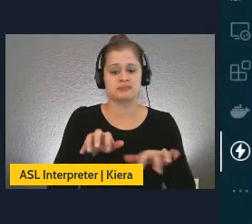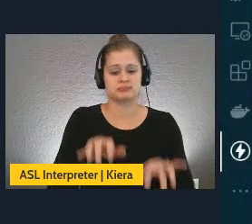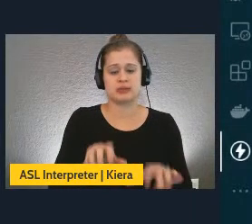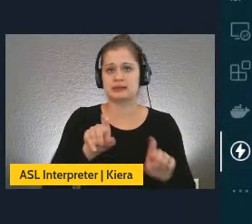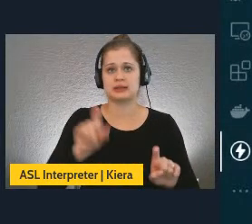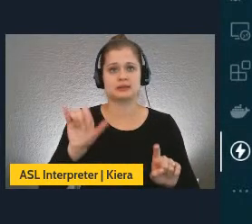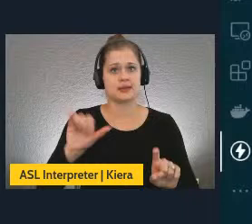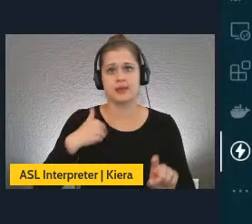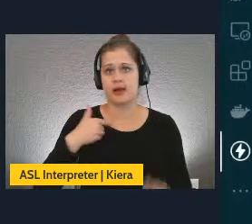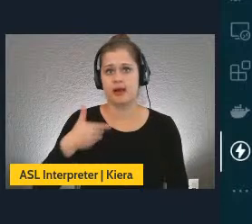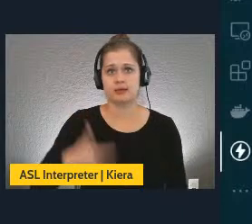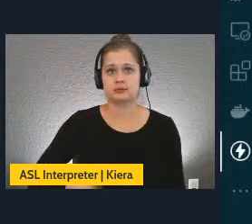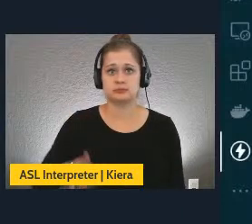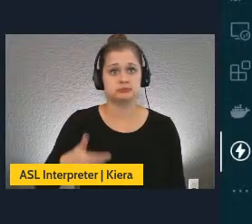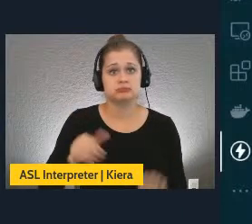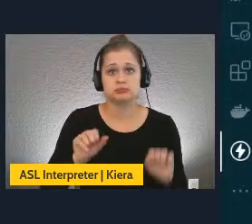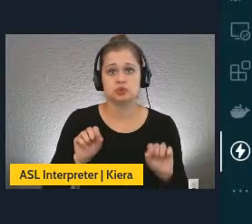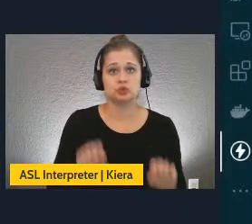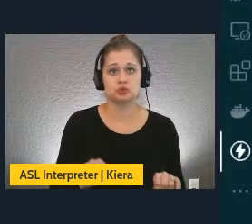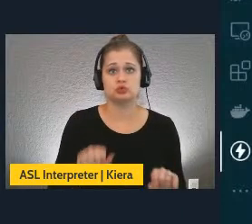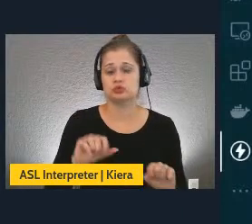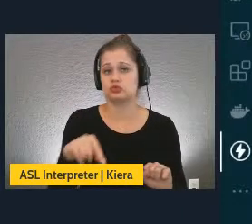also just do